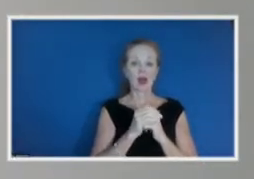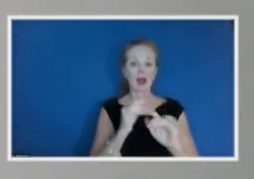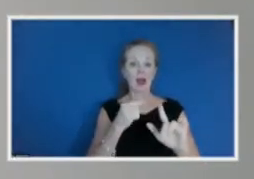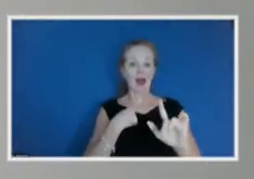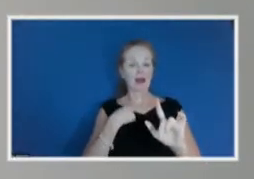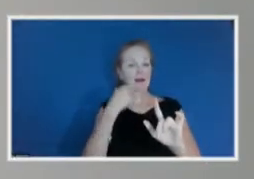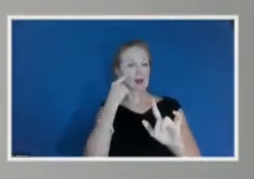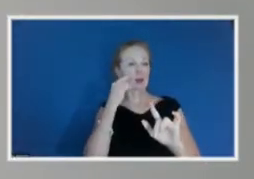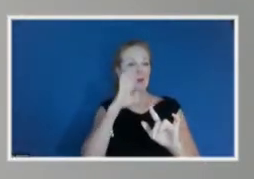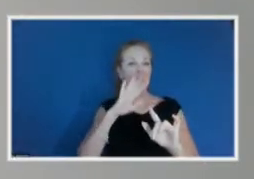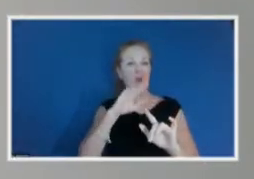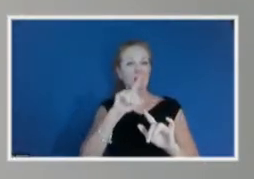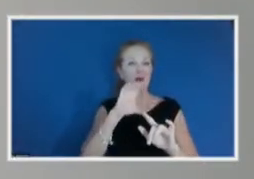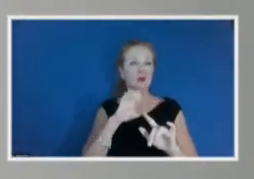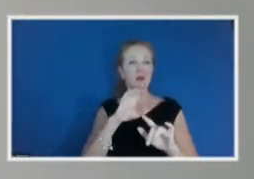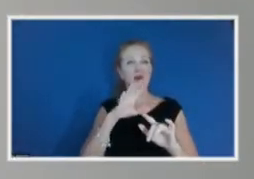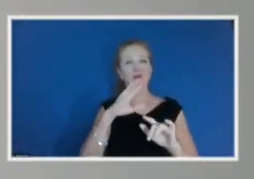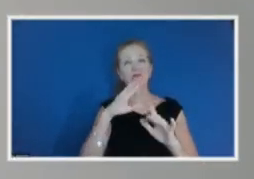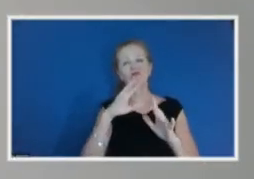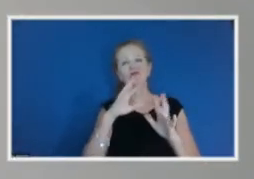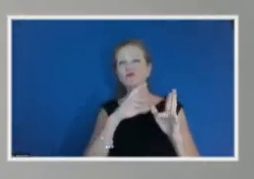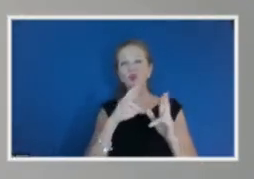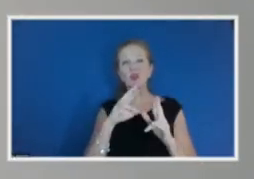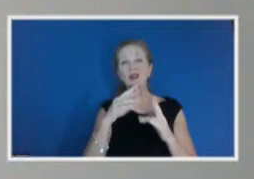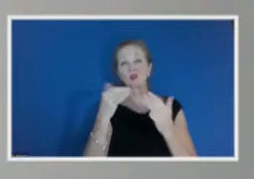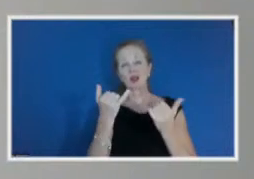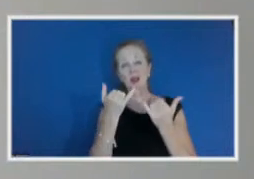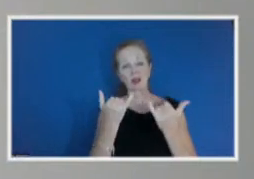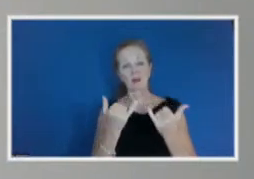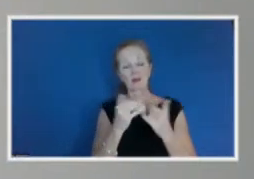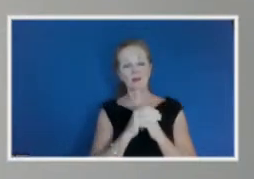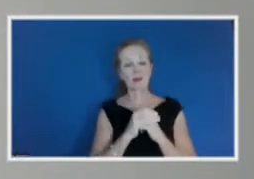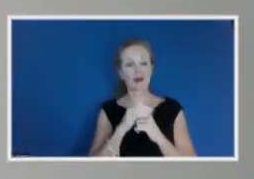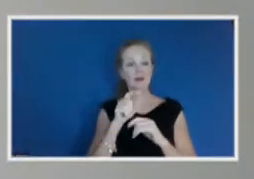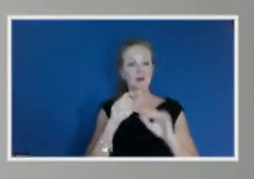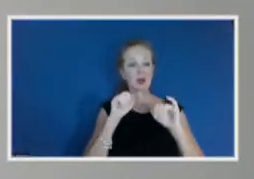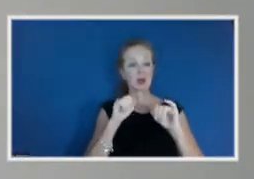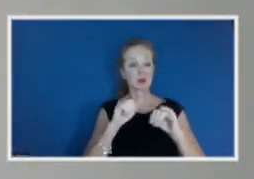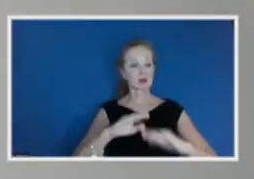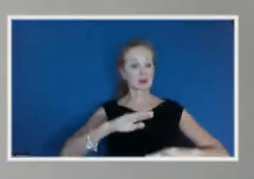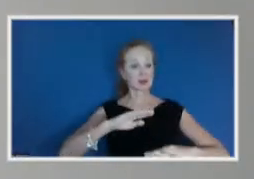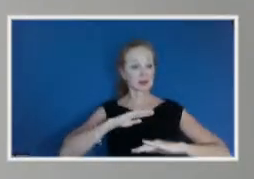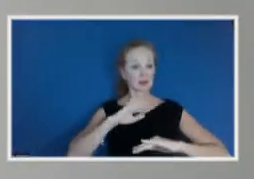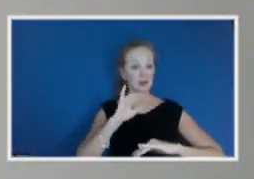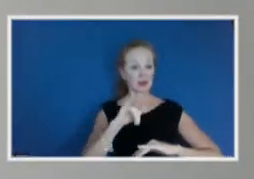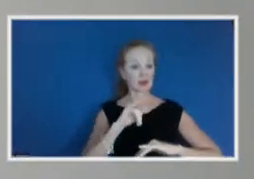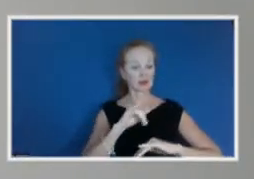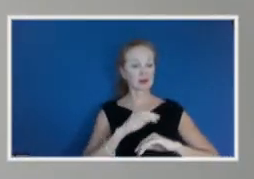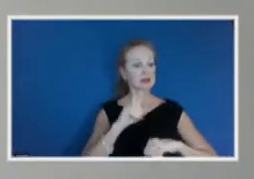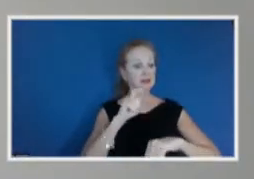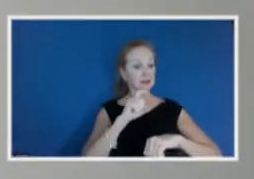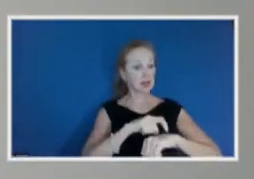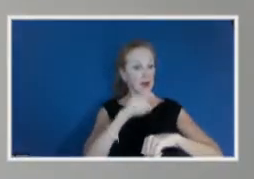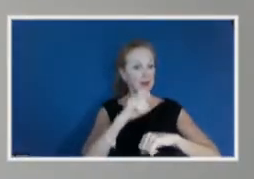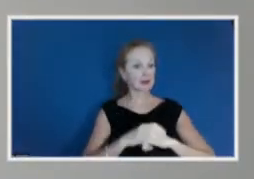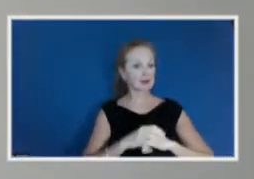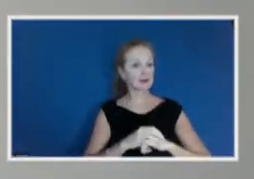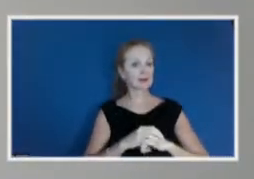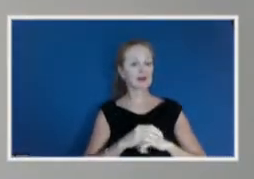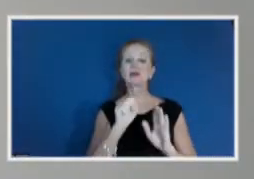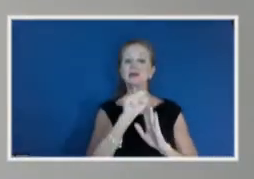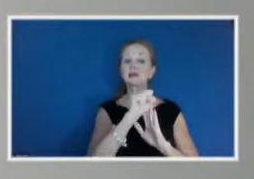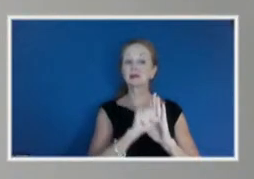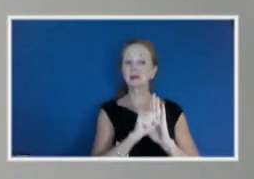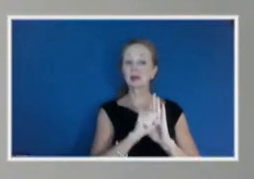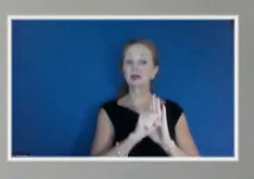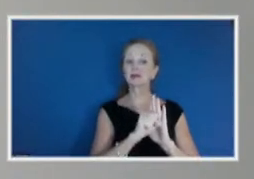about 100 that are outstanding right now. And I have to be able to fulfill those in a timely manner as state law or as